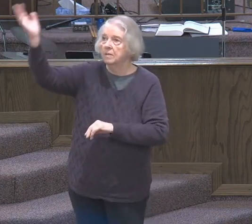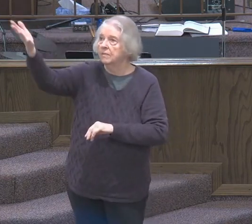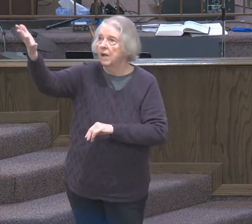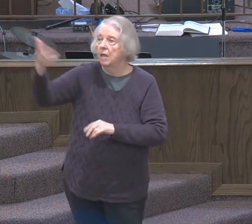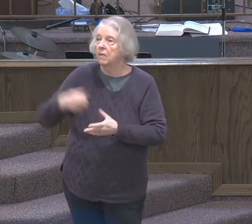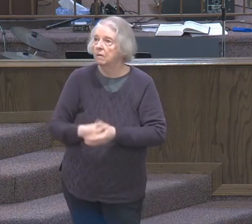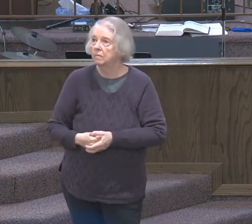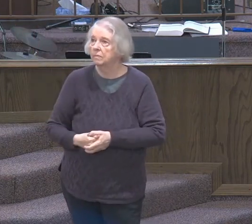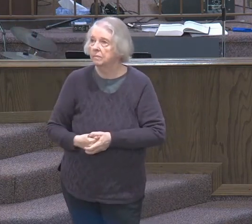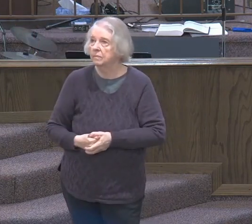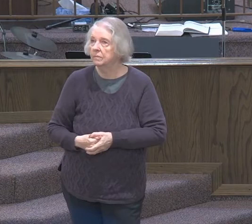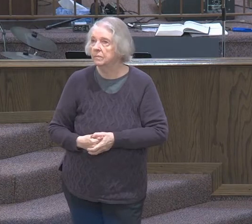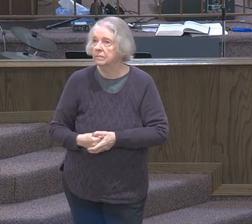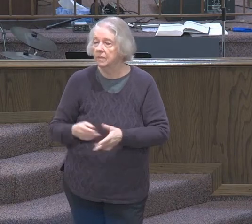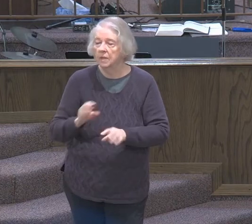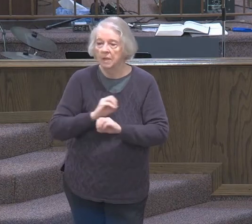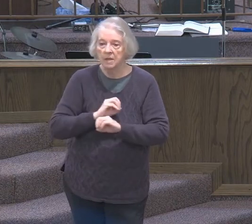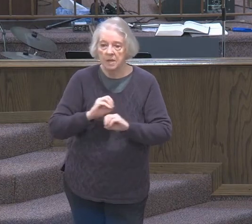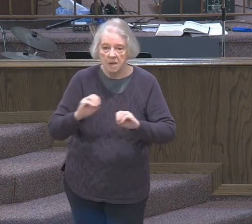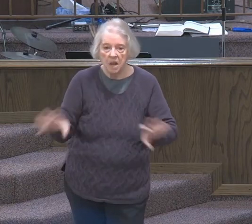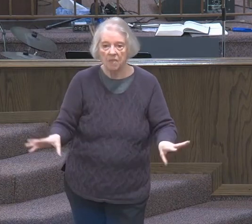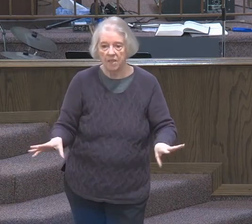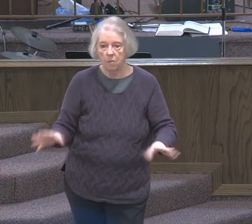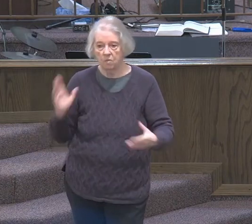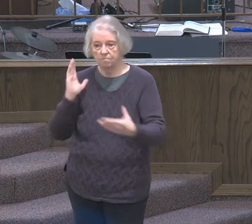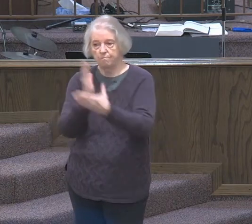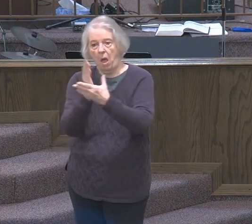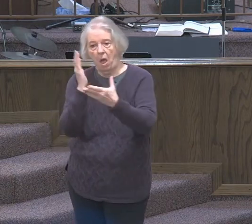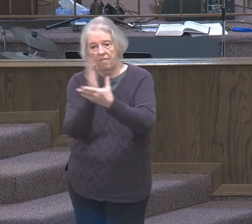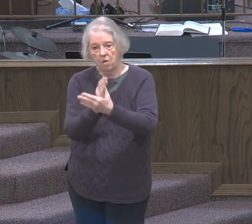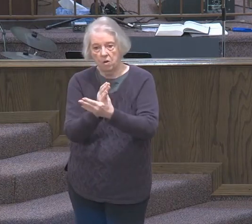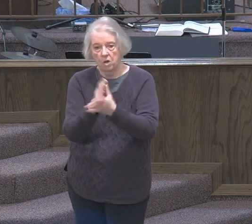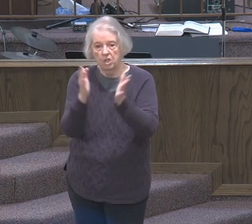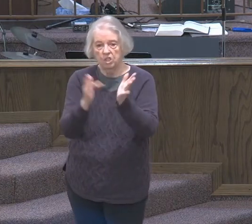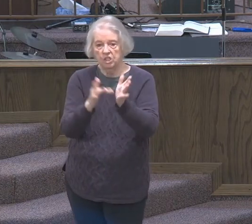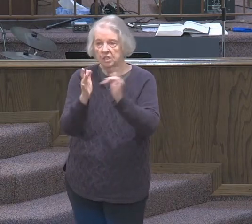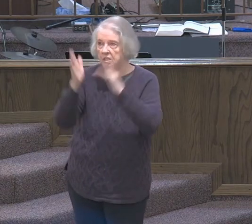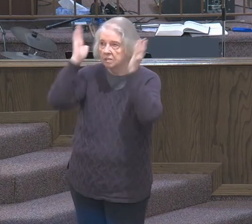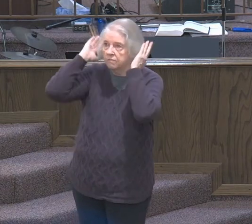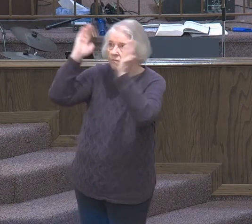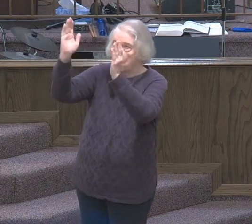away his focus. Jesus set his face. Jehoshaphat